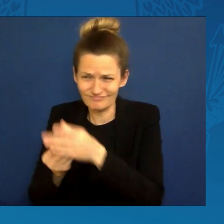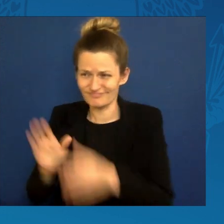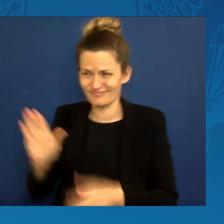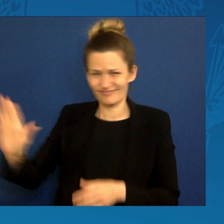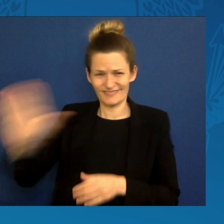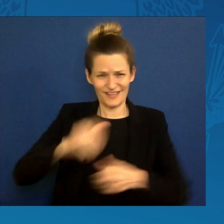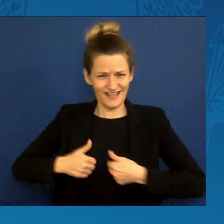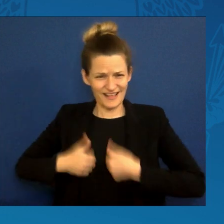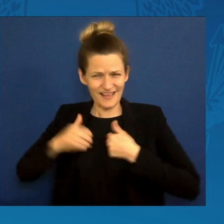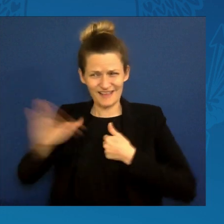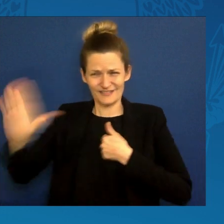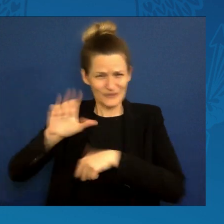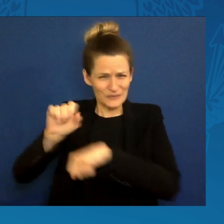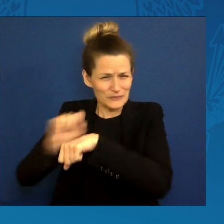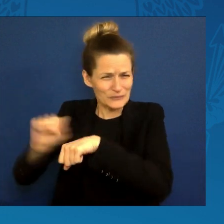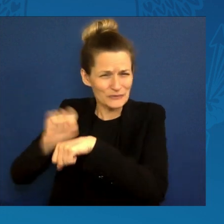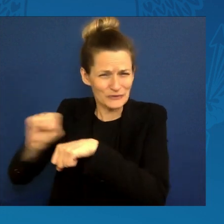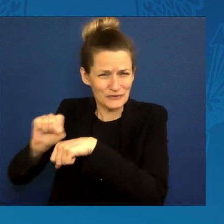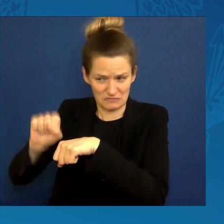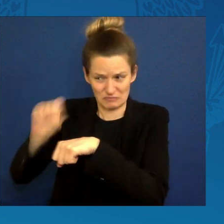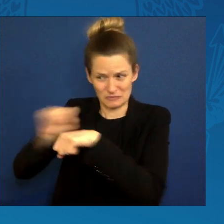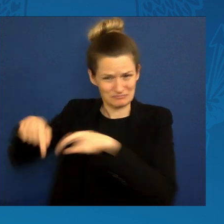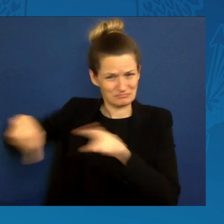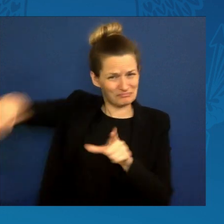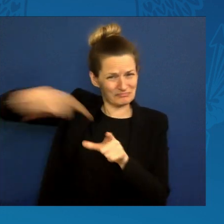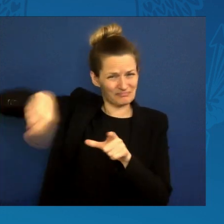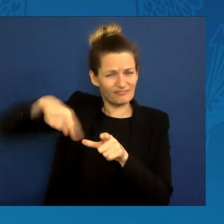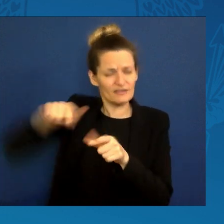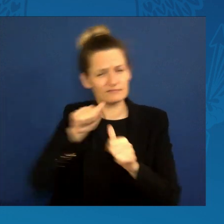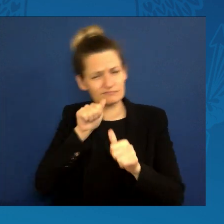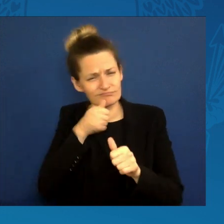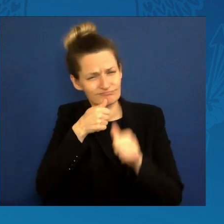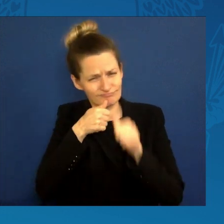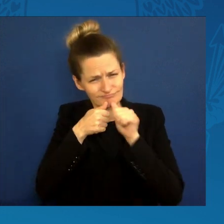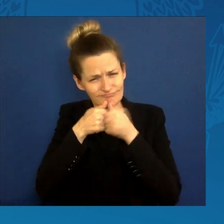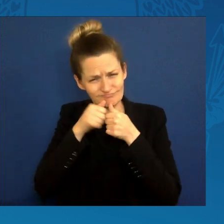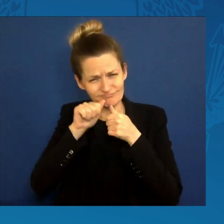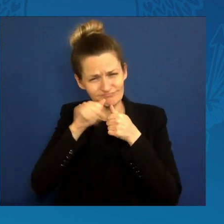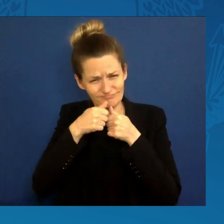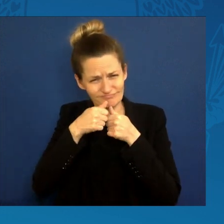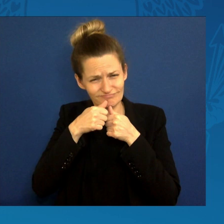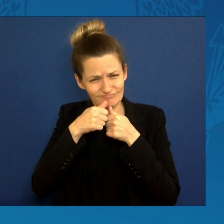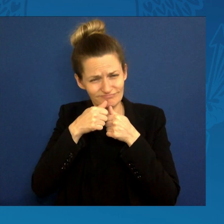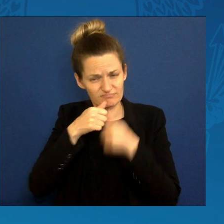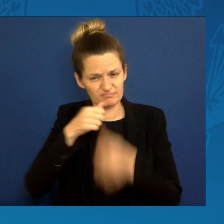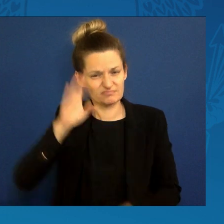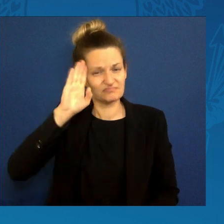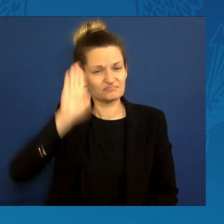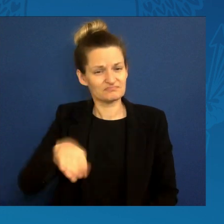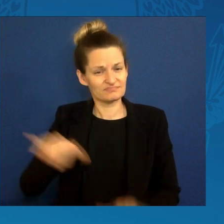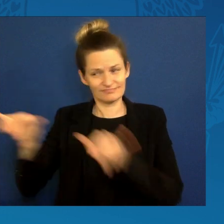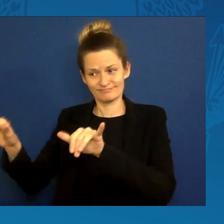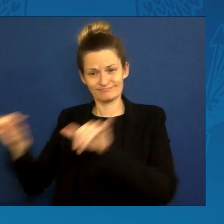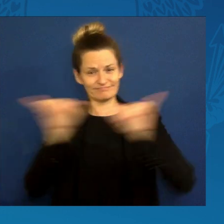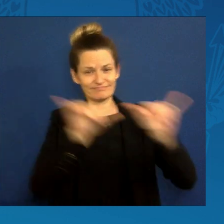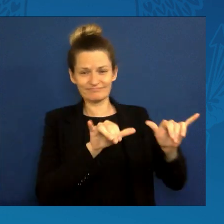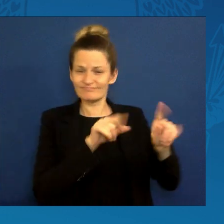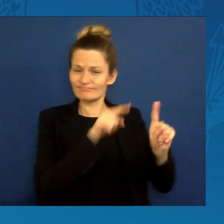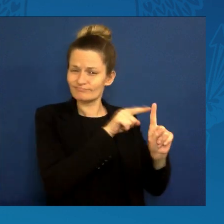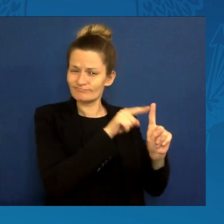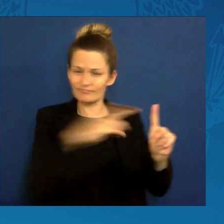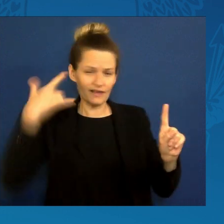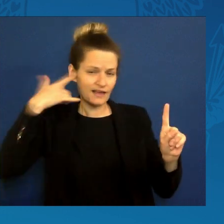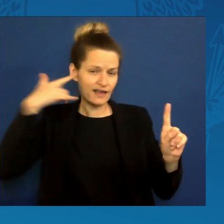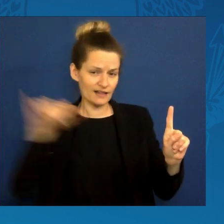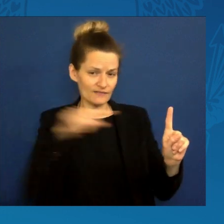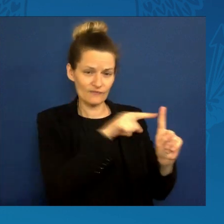experienced devastating wildfires in California, my home state, and most recently New Mexico, as well as our own